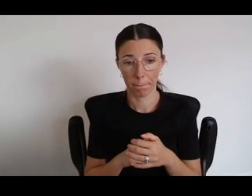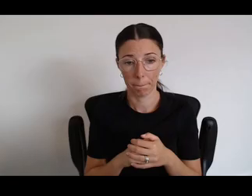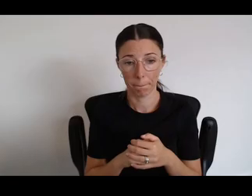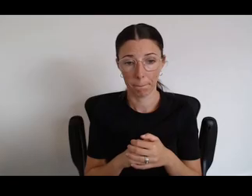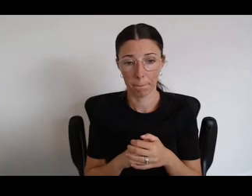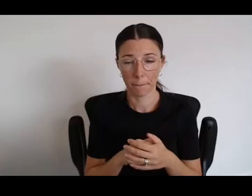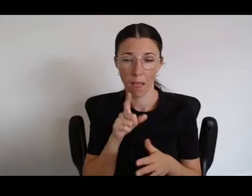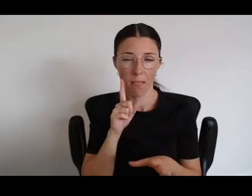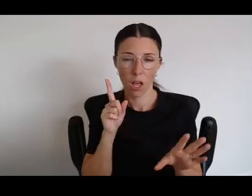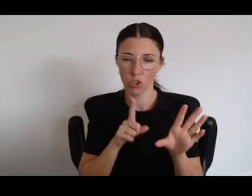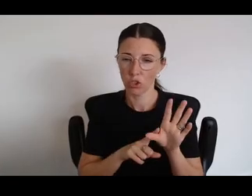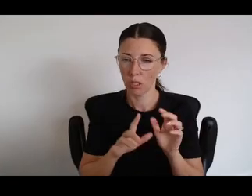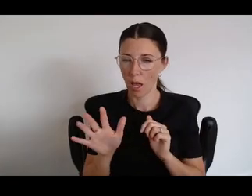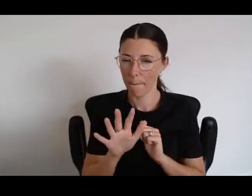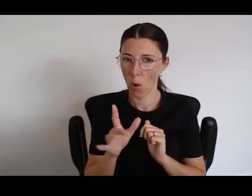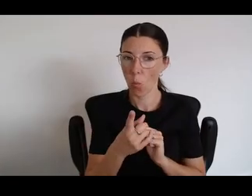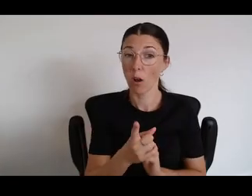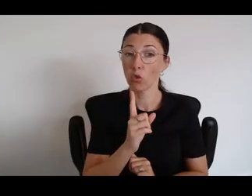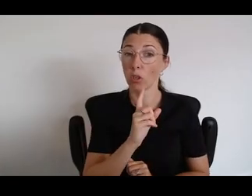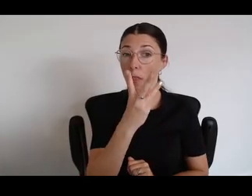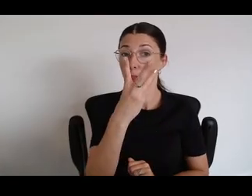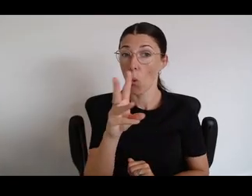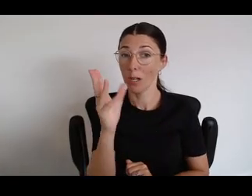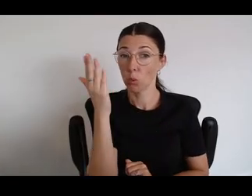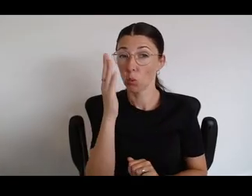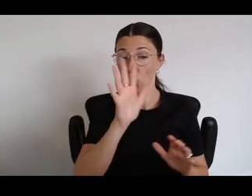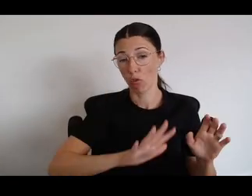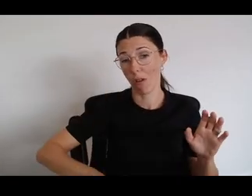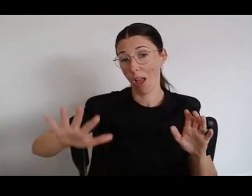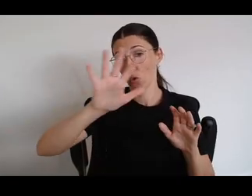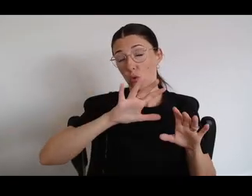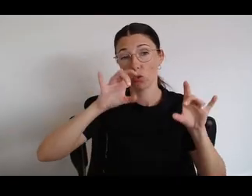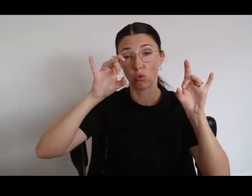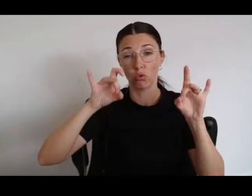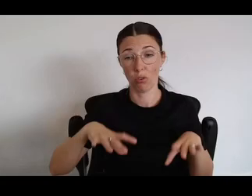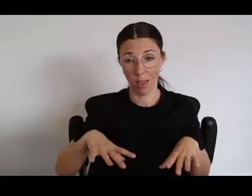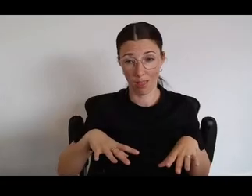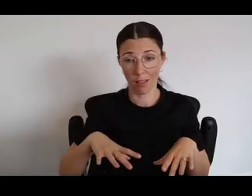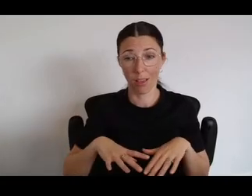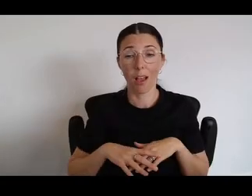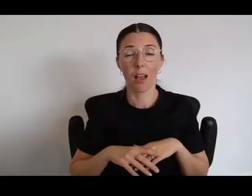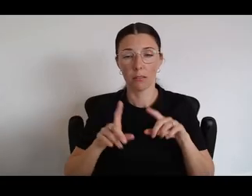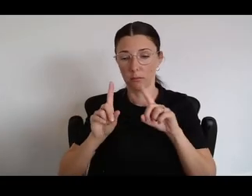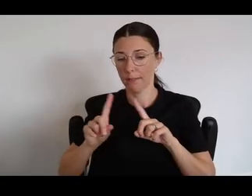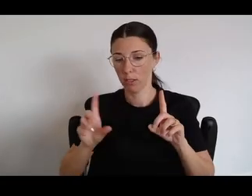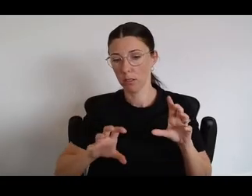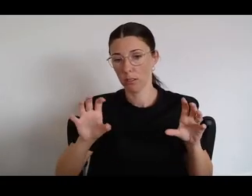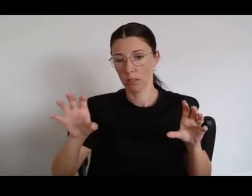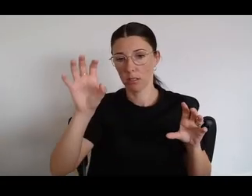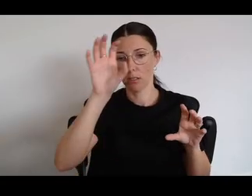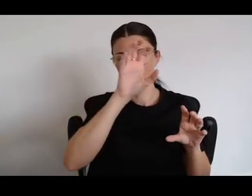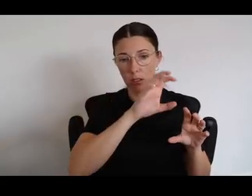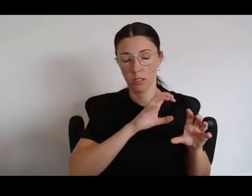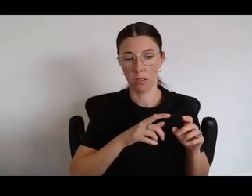about 130 schools around this beautiful country. In each and every territory, I went to APY lands